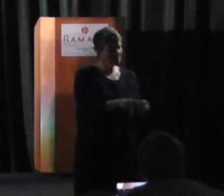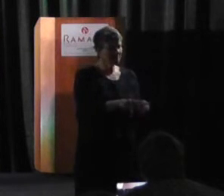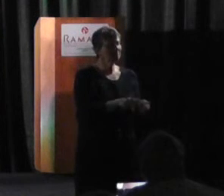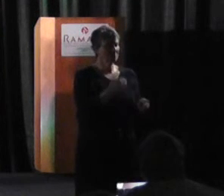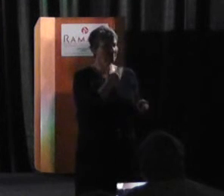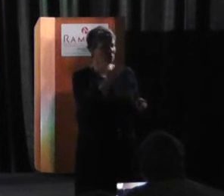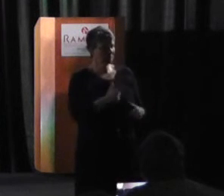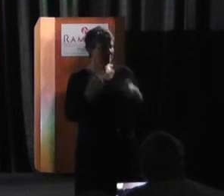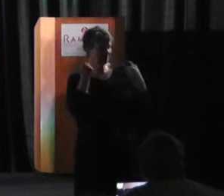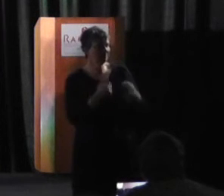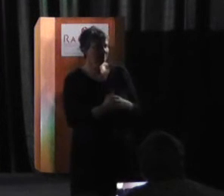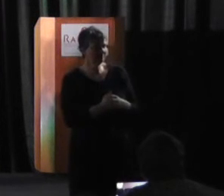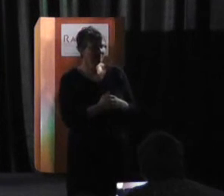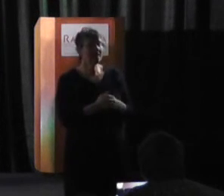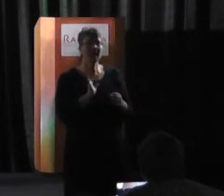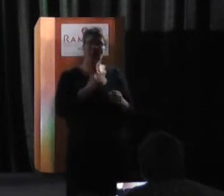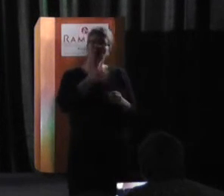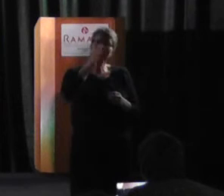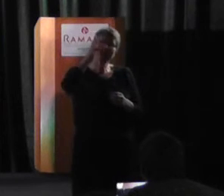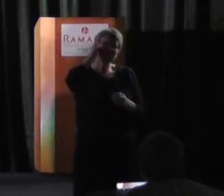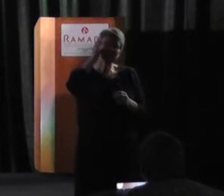us these lessons by show and tell.